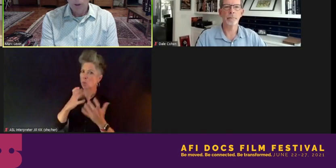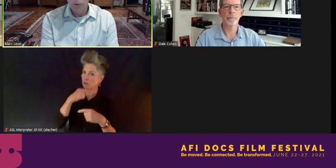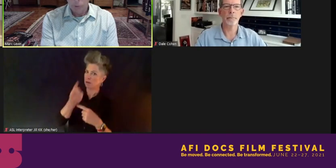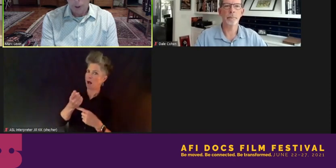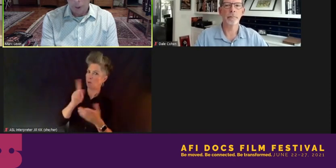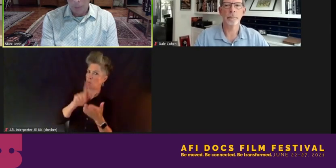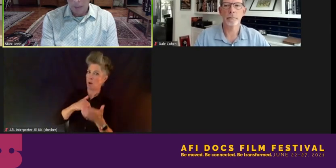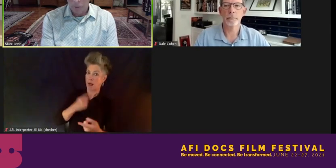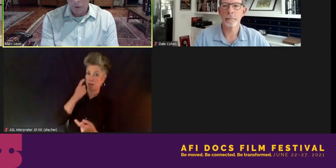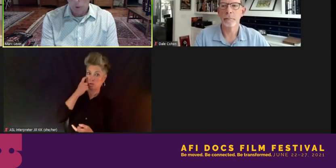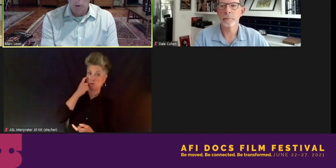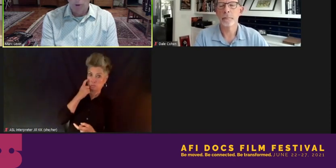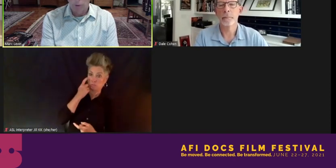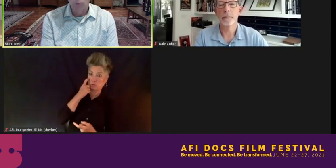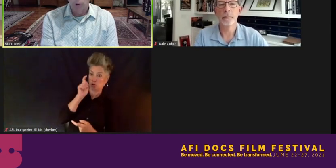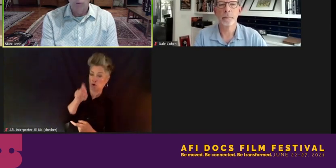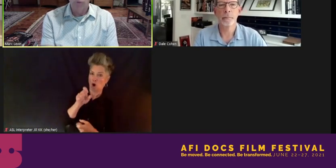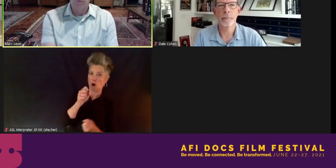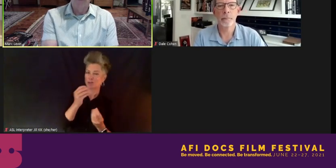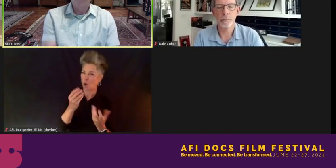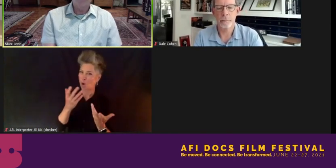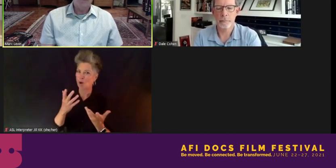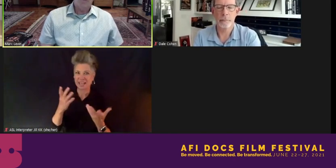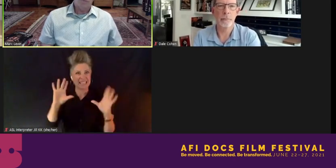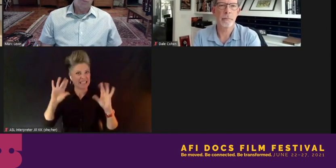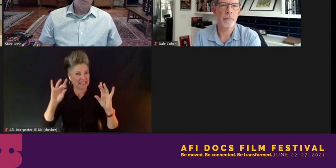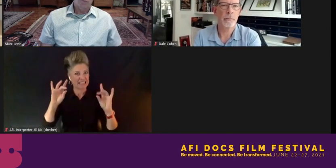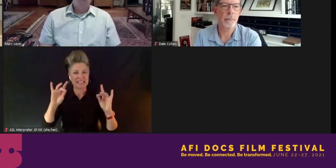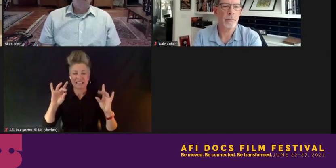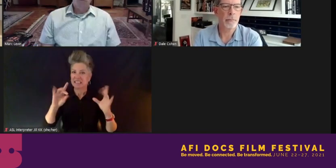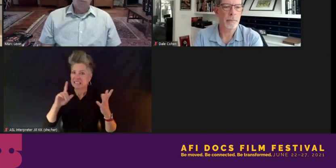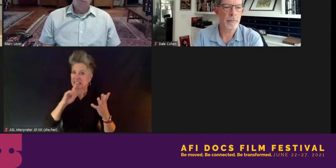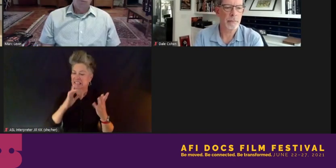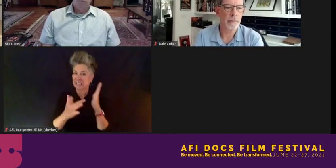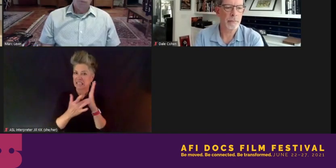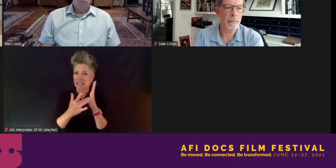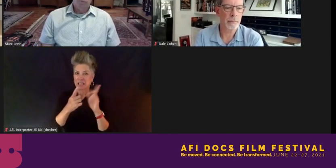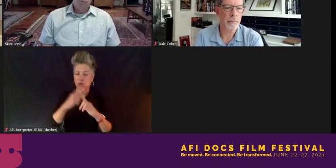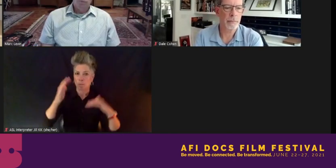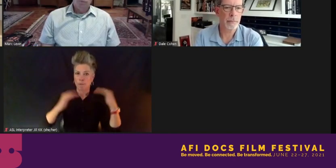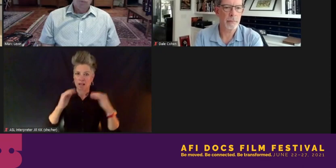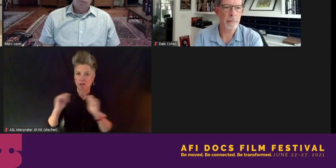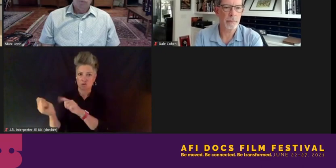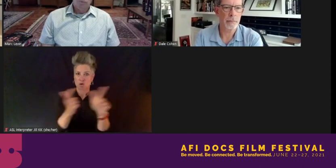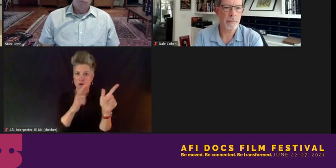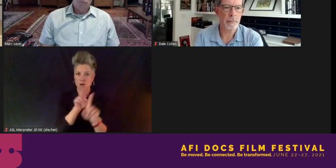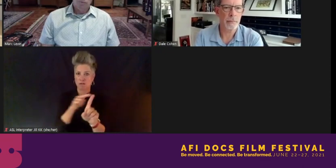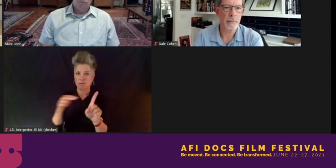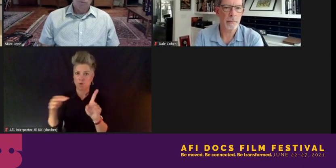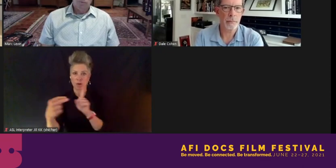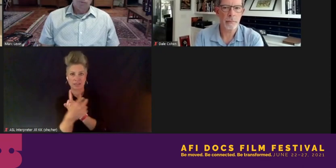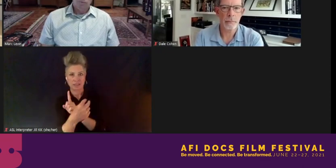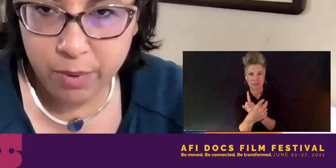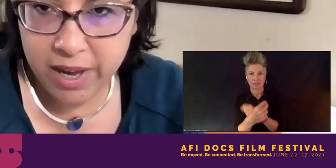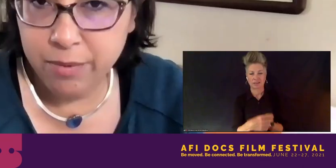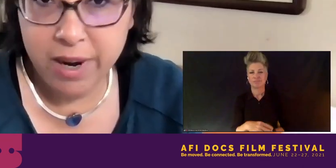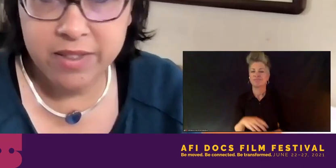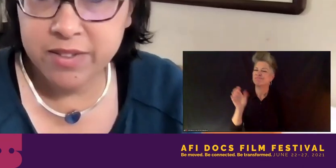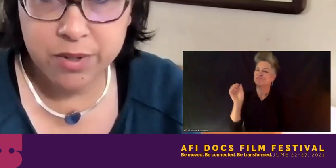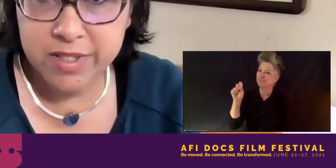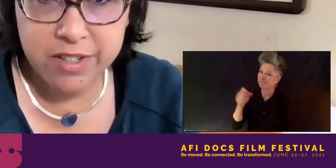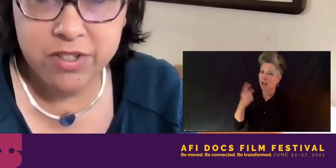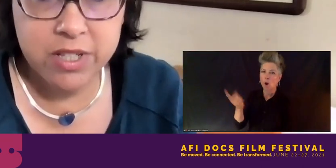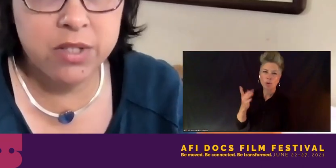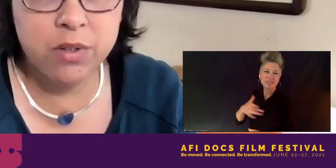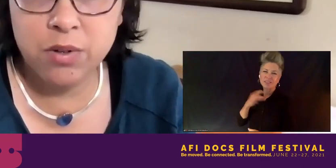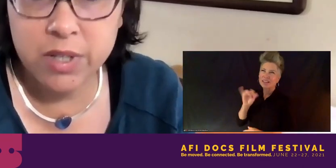So it is a trip balancing all of those voices. Yeah. And I feel like with these stories, there's always someone who got, you know, the source who got away, right.